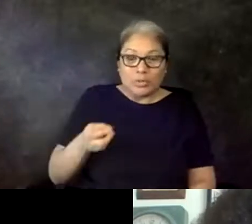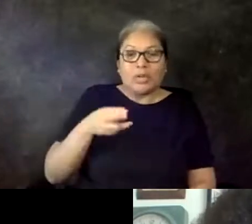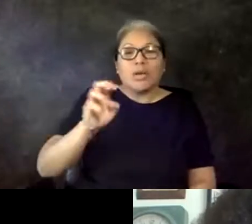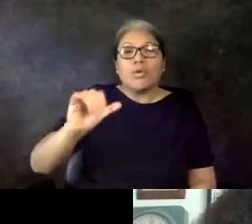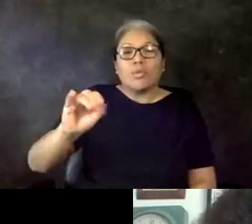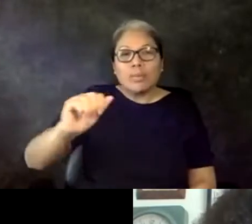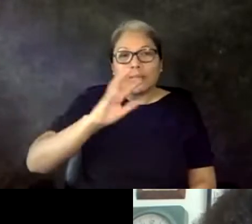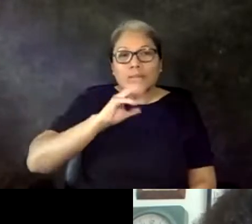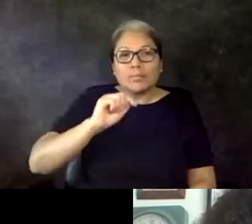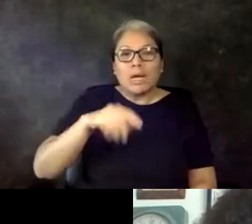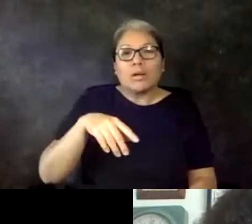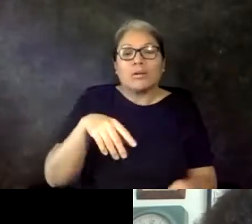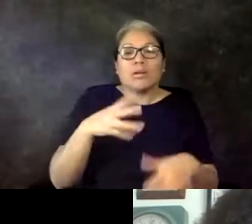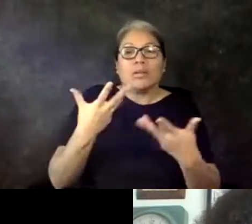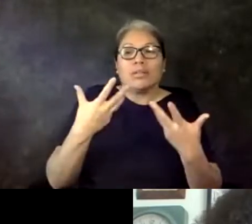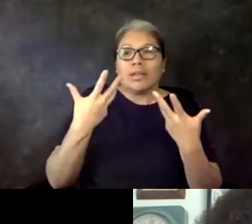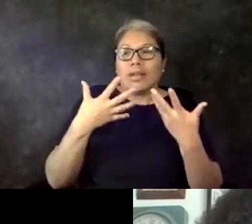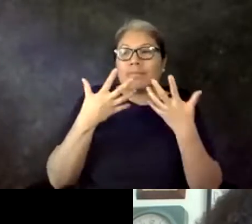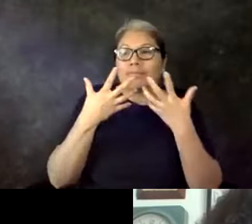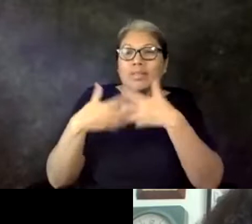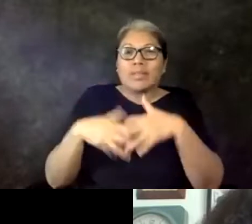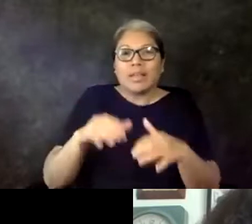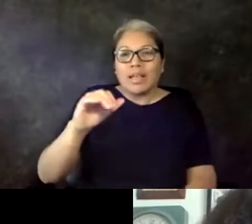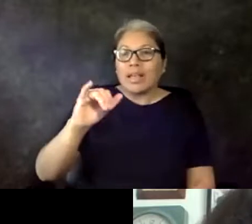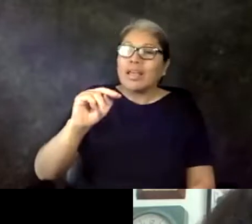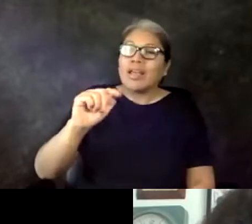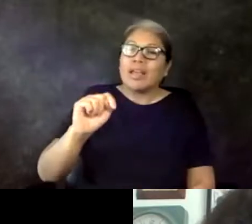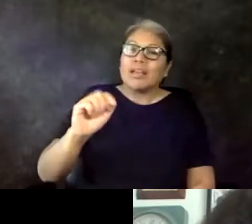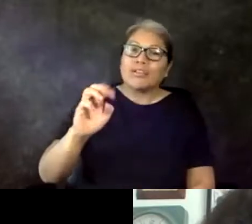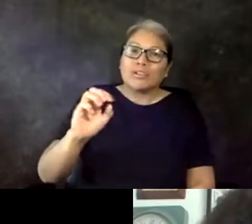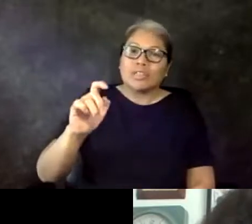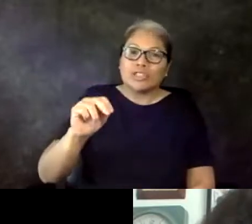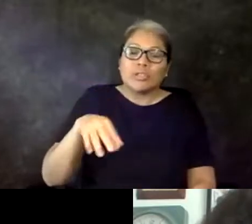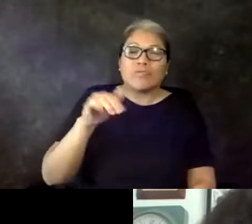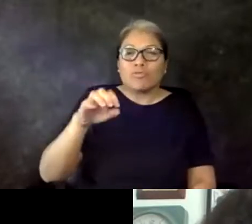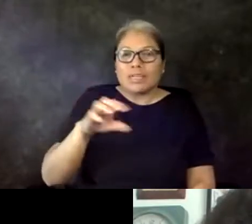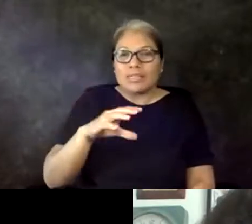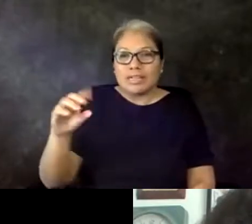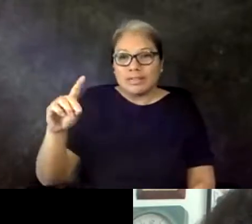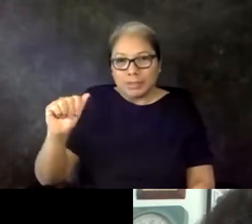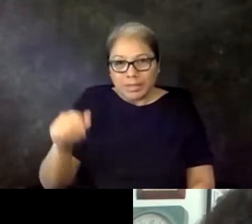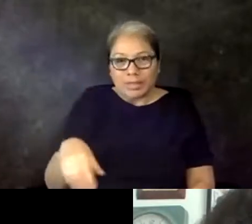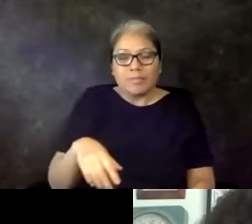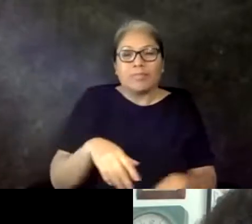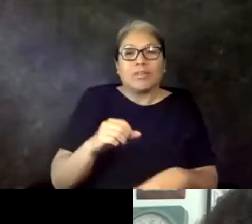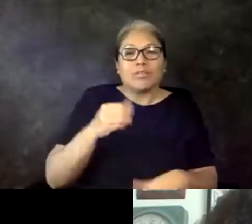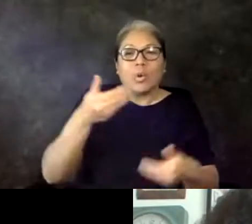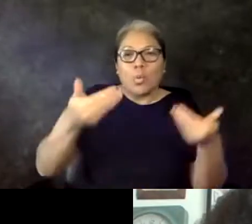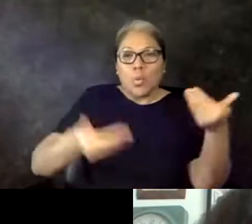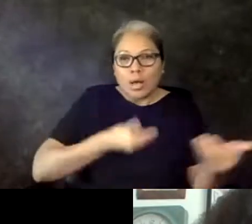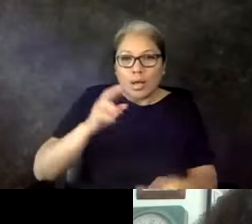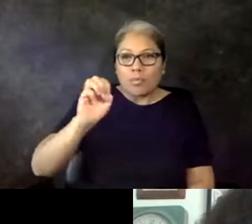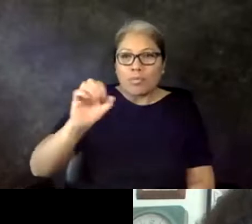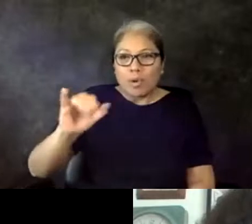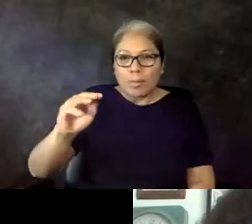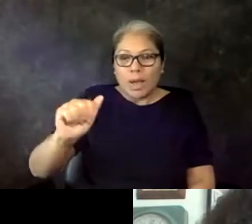race and disability at universities, organizations, and corporations. So welcome, Rayma. We're really excited to have you.